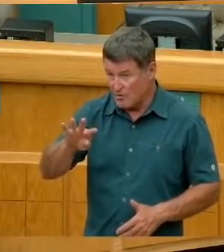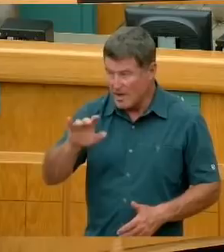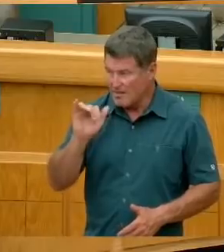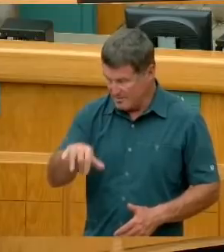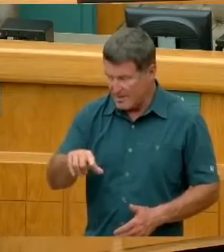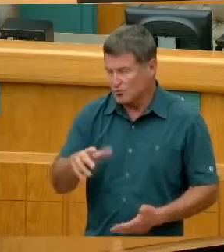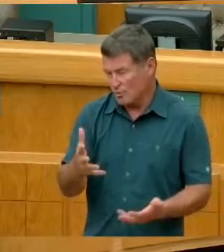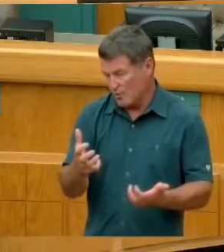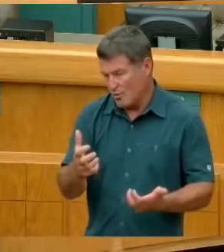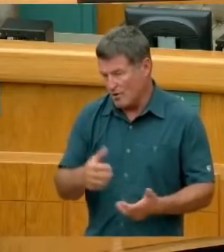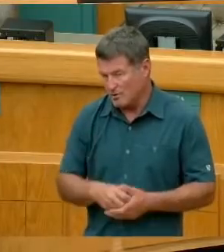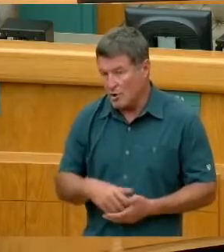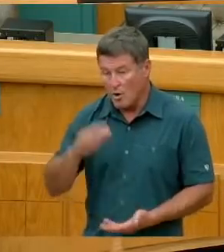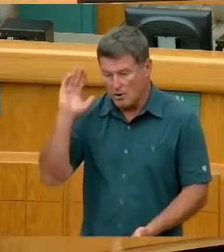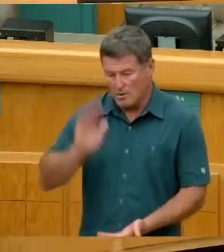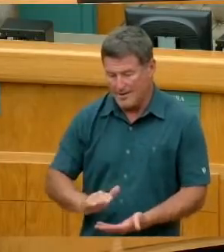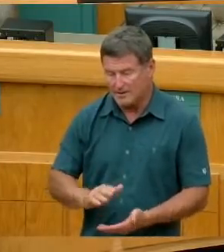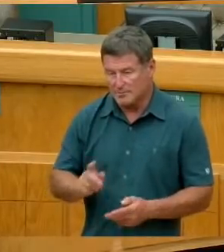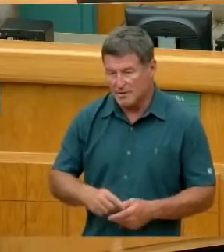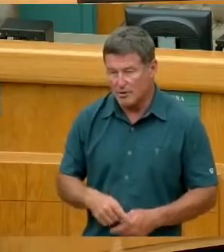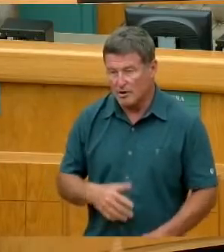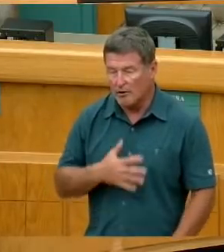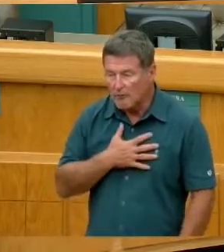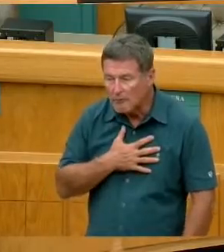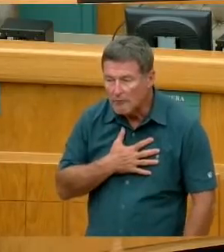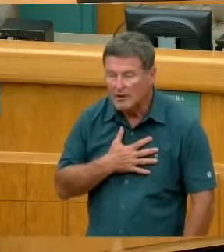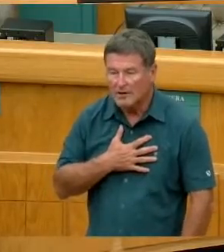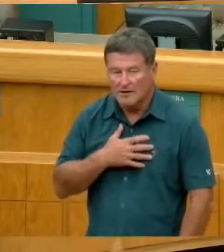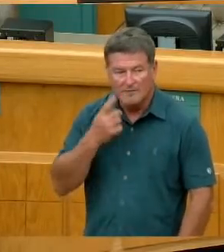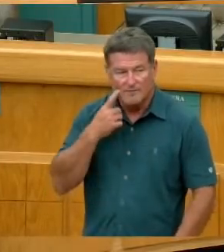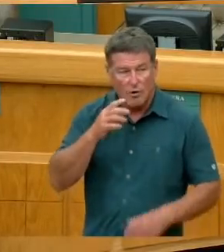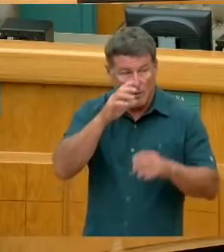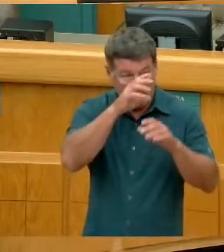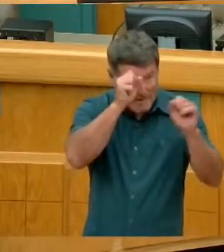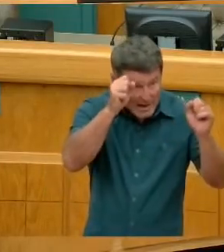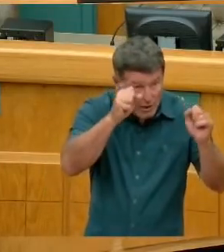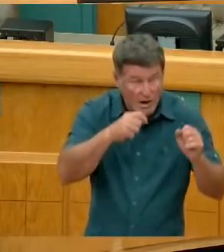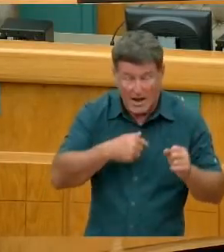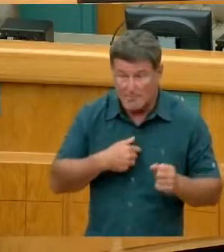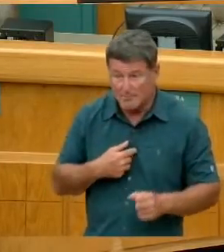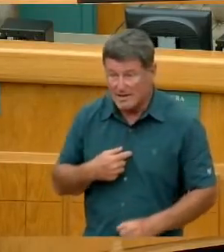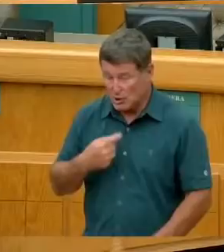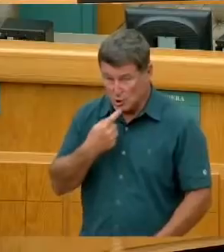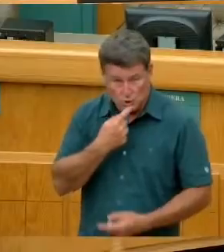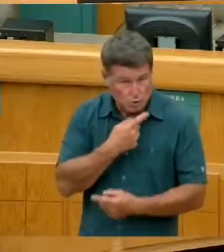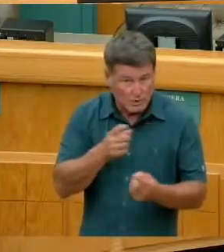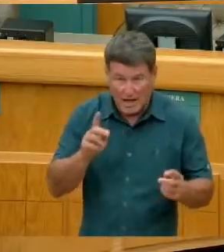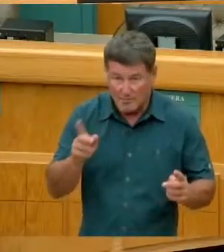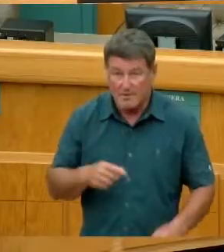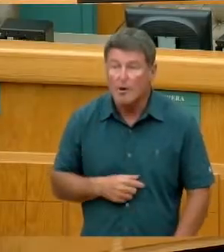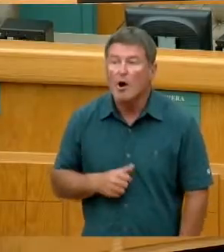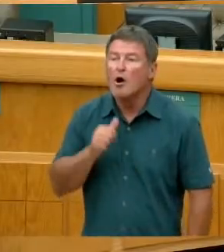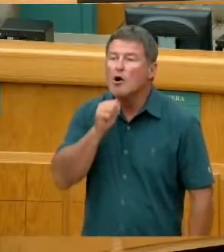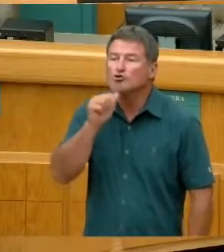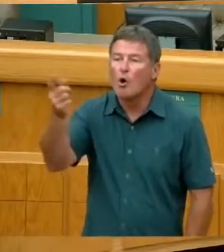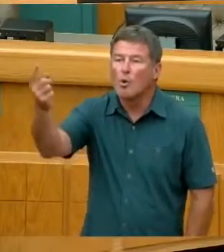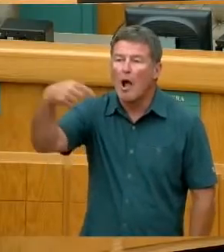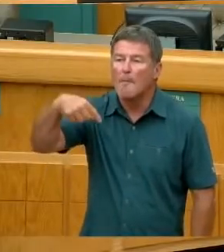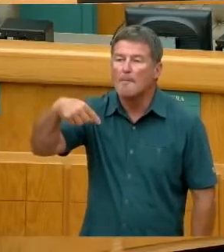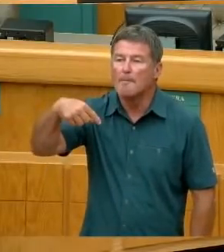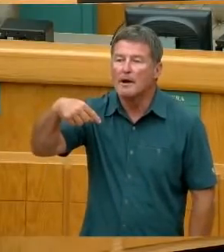weekend? That's what we need. And again, it's heartbreaking for the mayor and for myself to tell